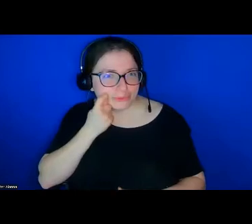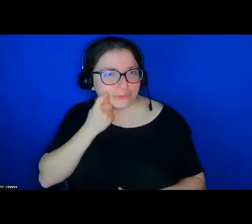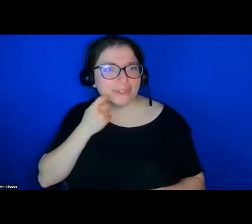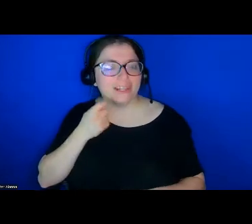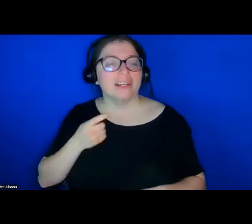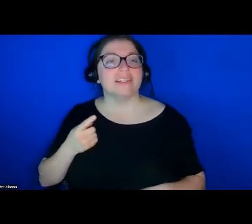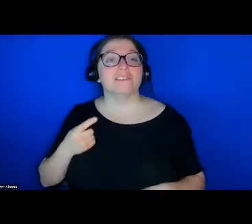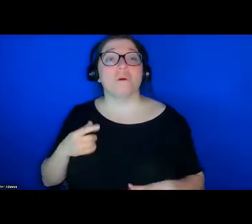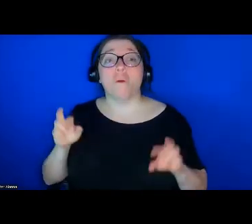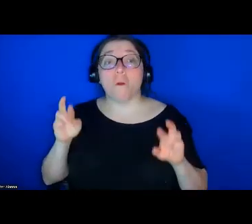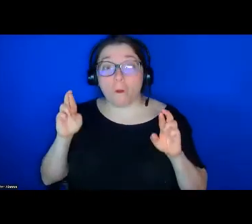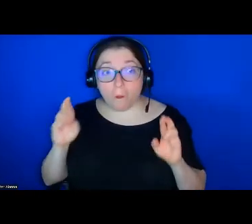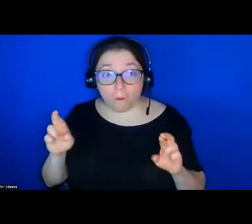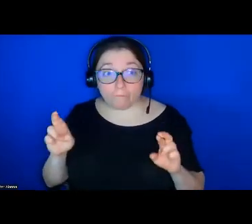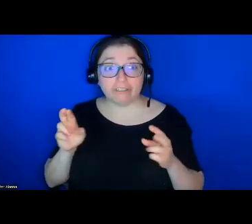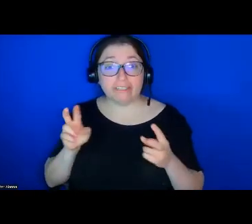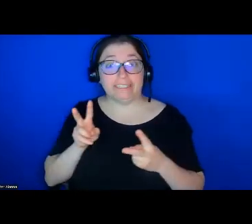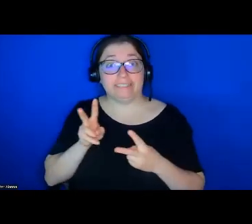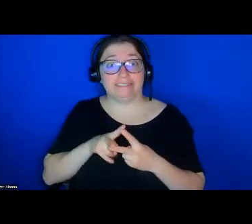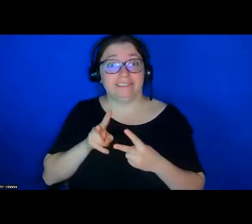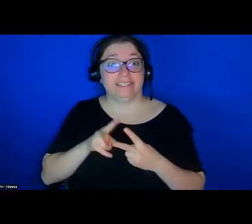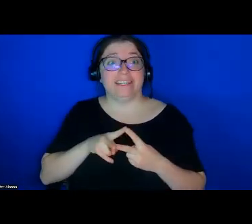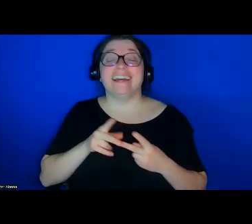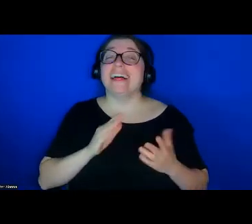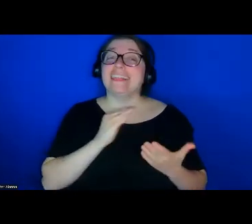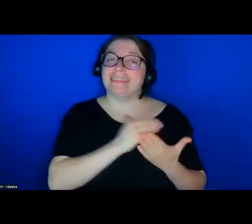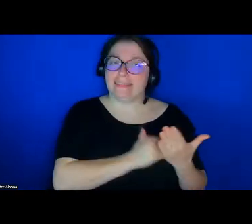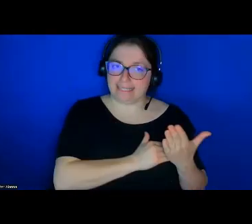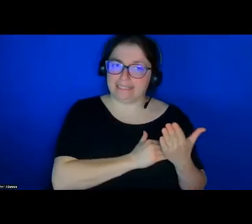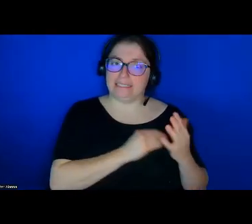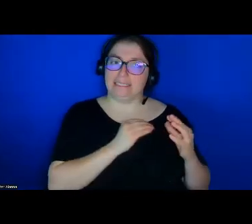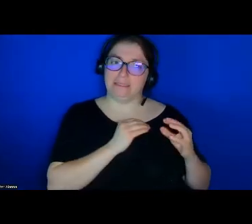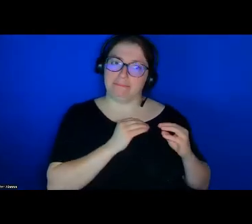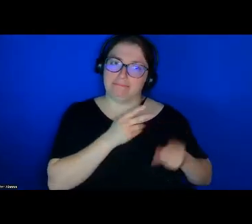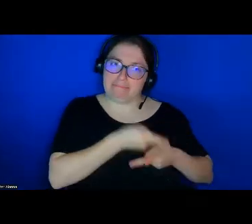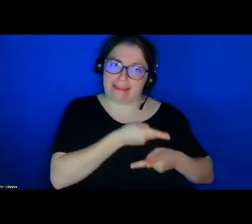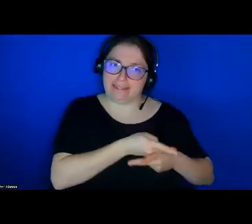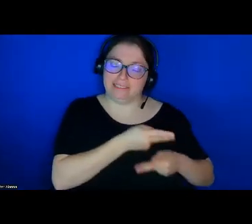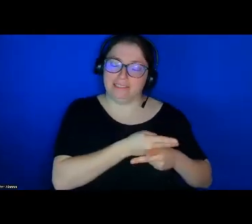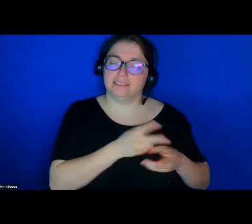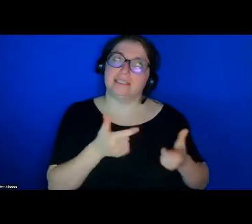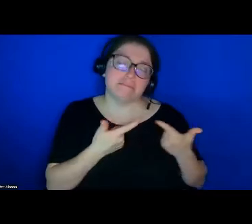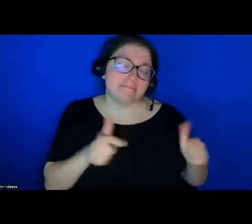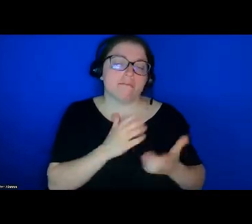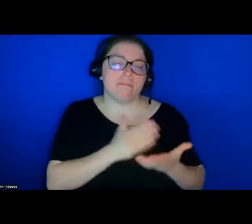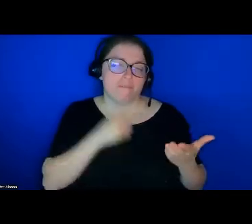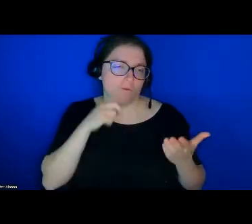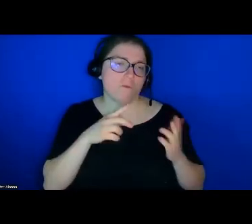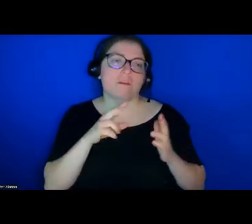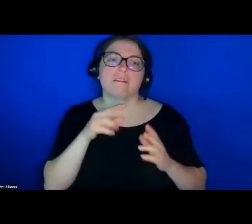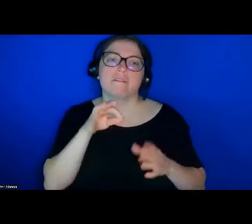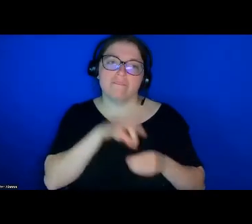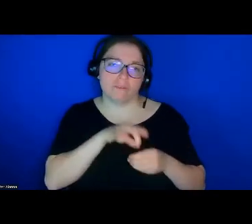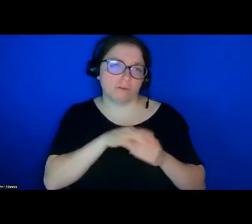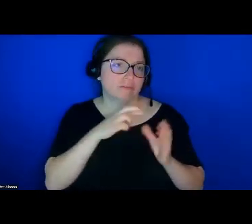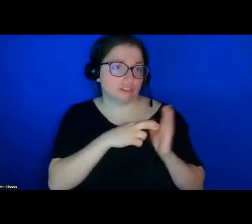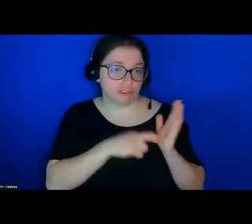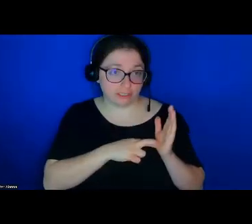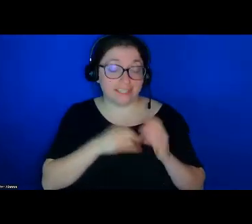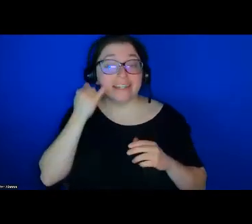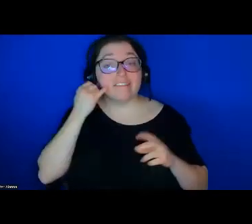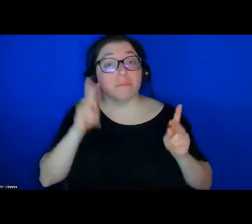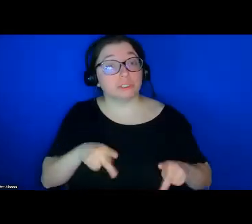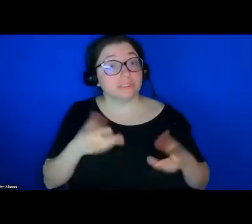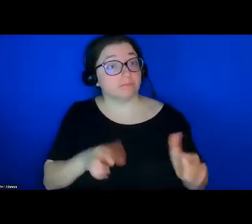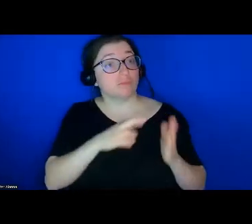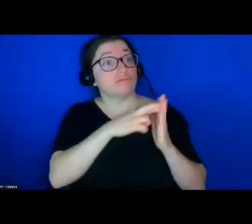these questions about list maintenance can be useful because listening is a big part of voter registration once people are registered that's not the end of the story